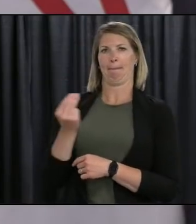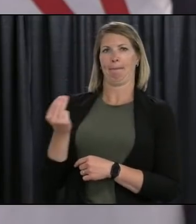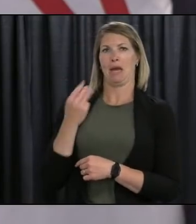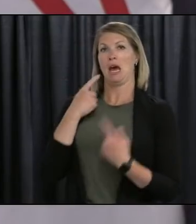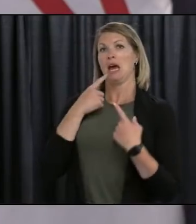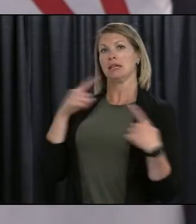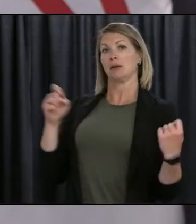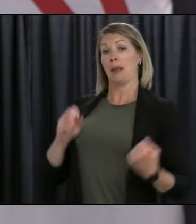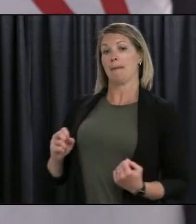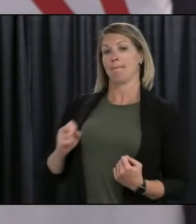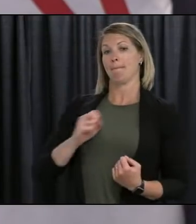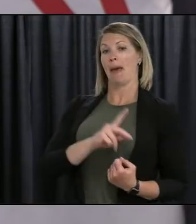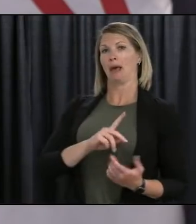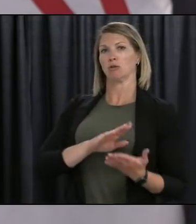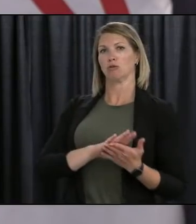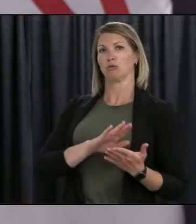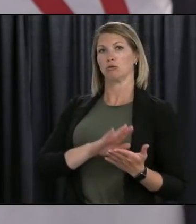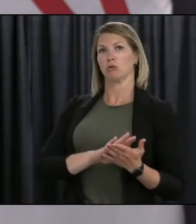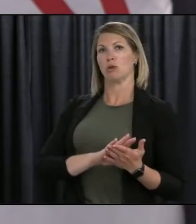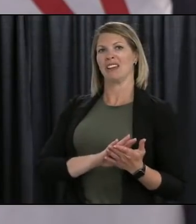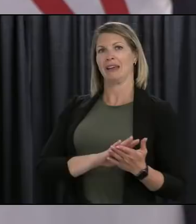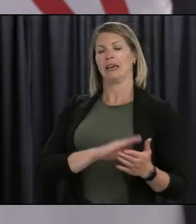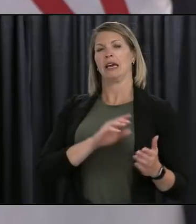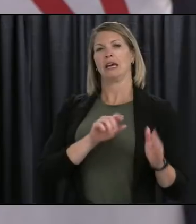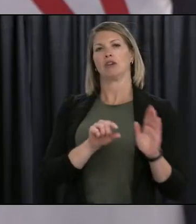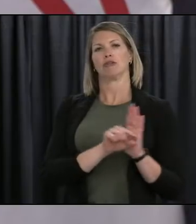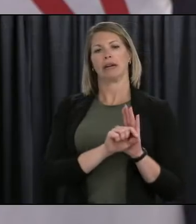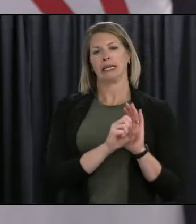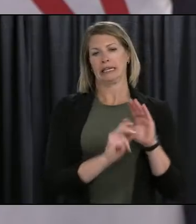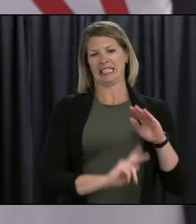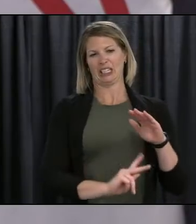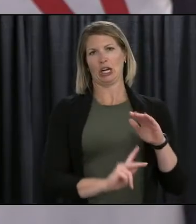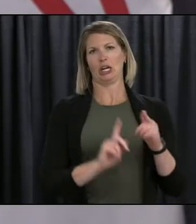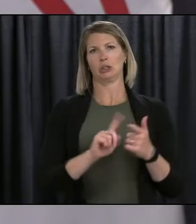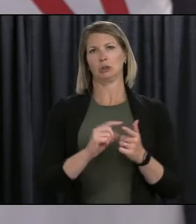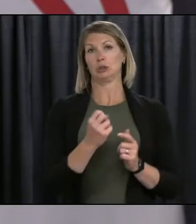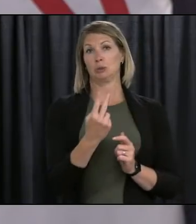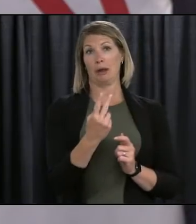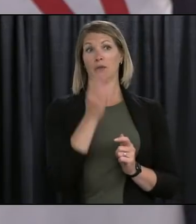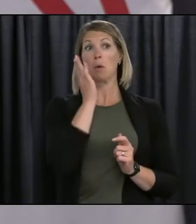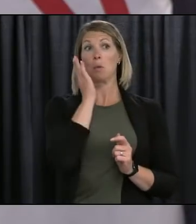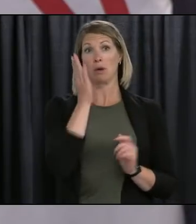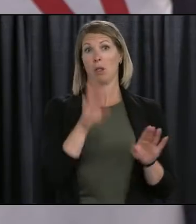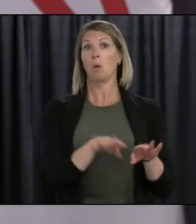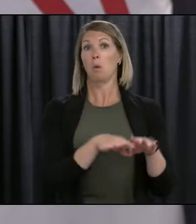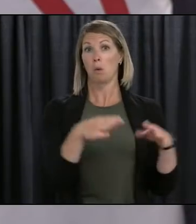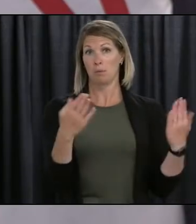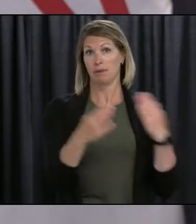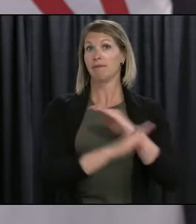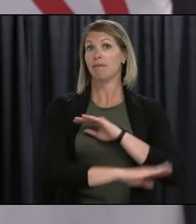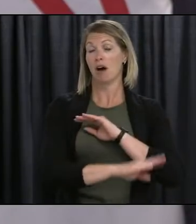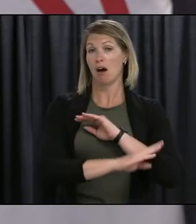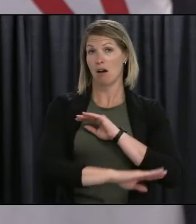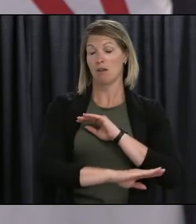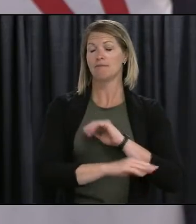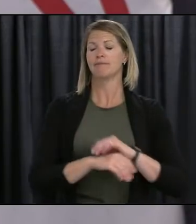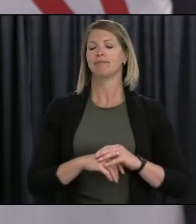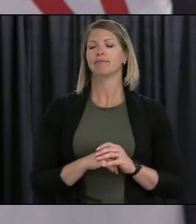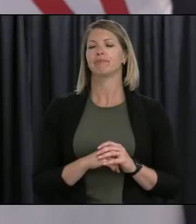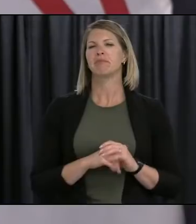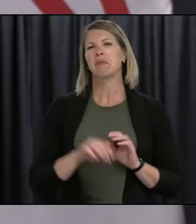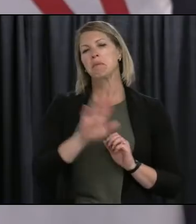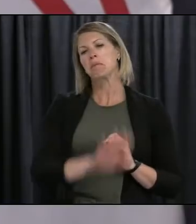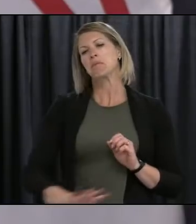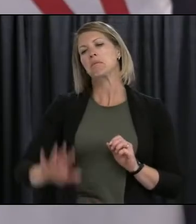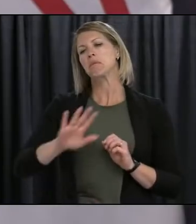students in September of this year. It's been just over 3 months ago when the K-12 schools across the